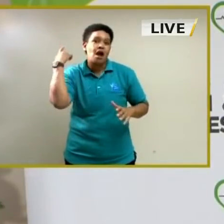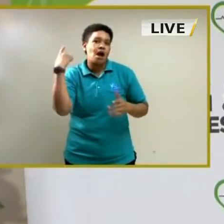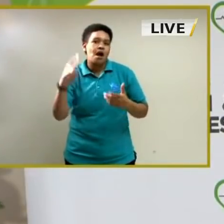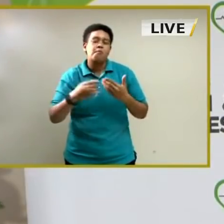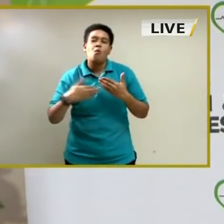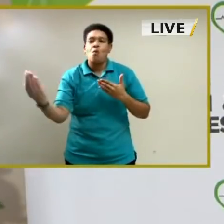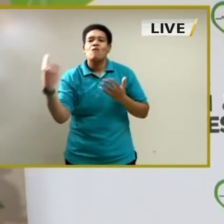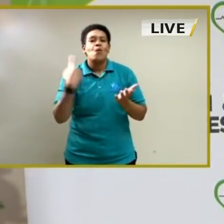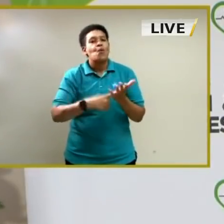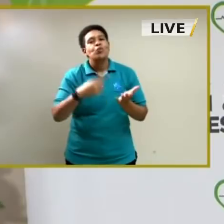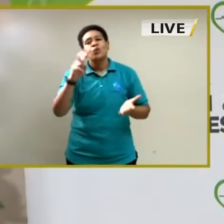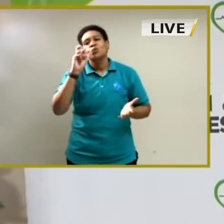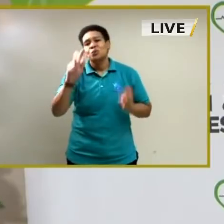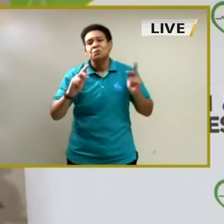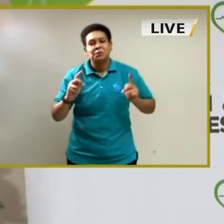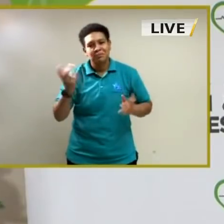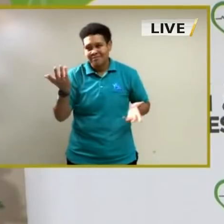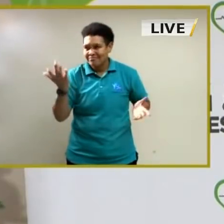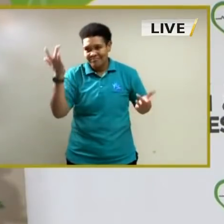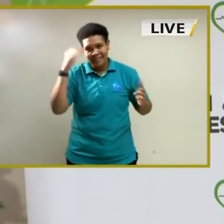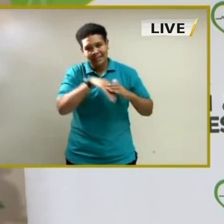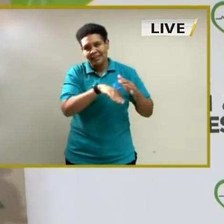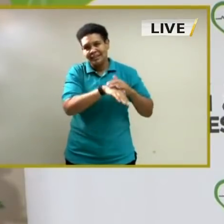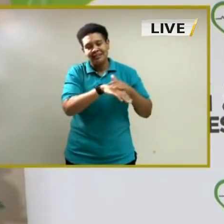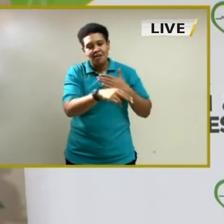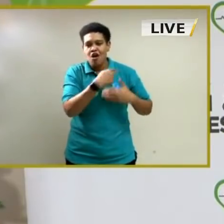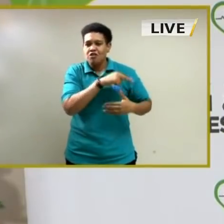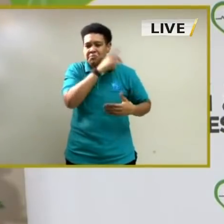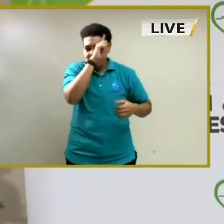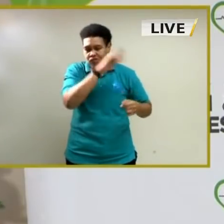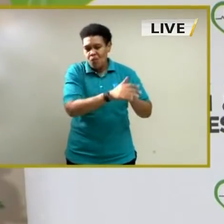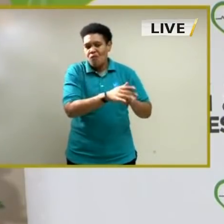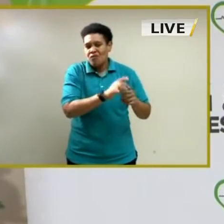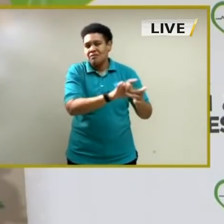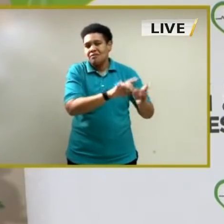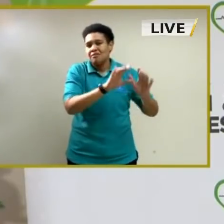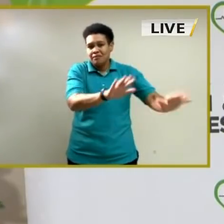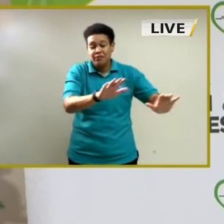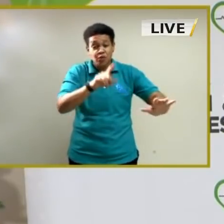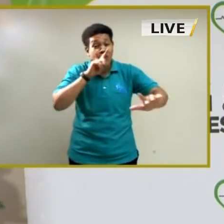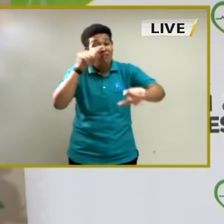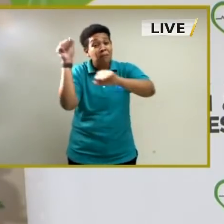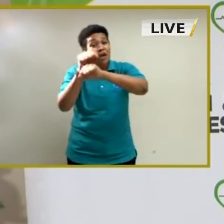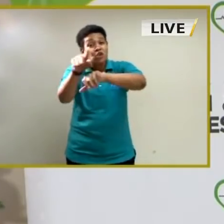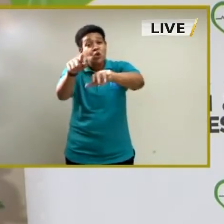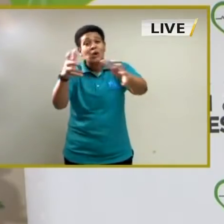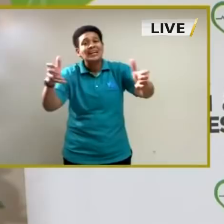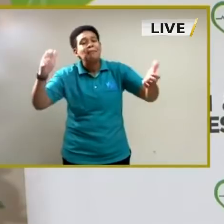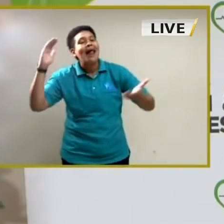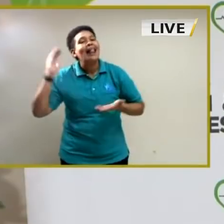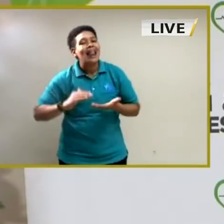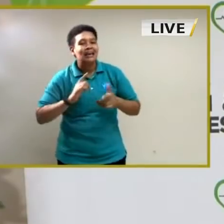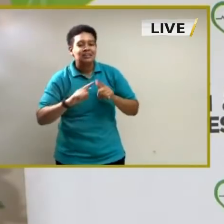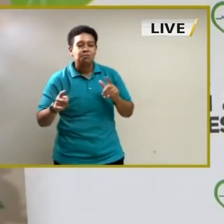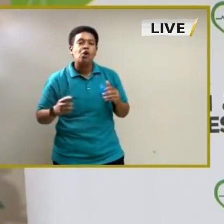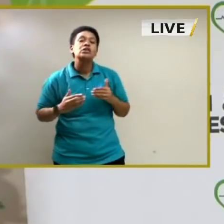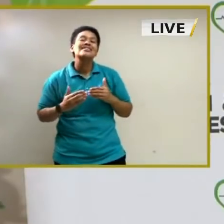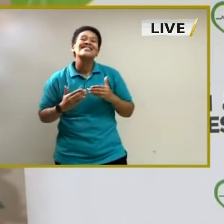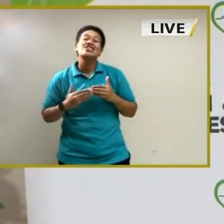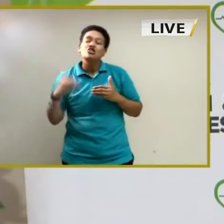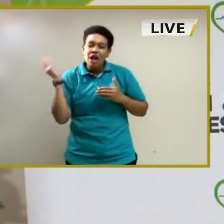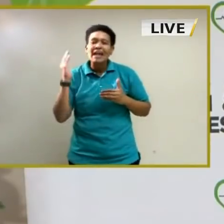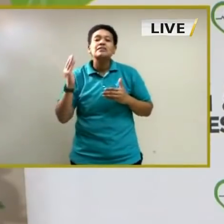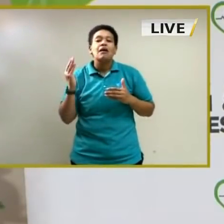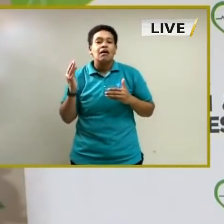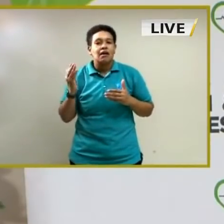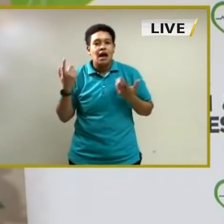that. And so we really have to ensure that the demand is far less than that, but at least no greater than. And